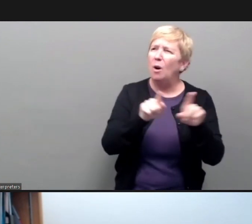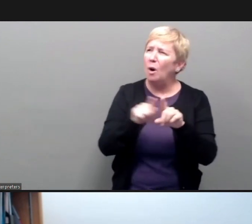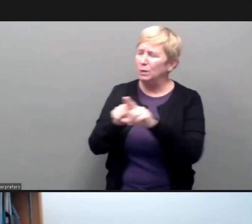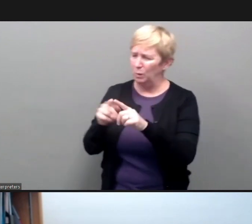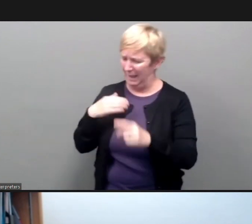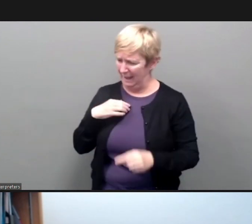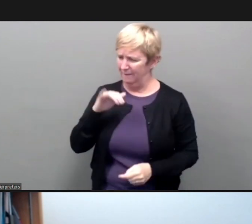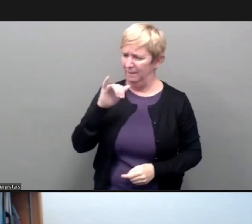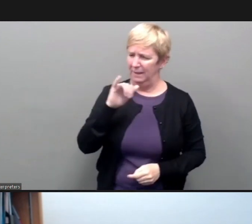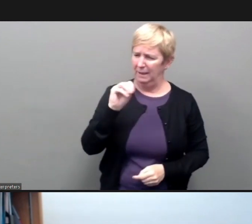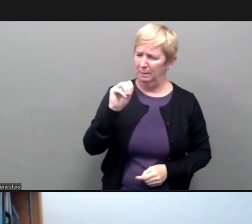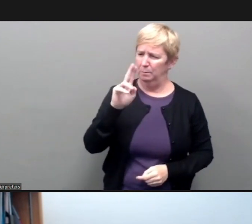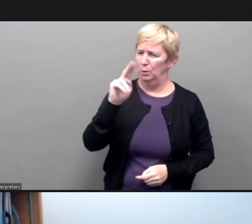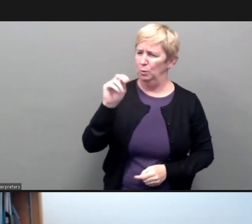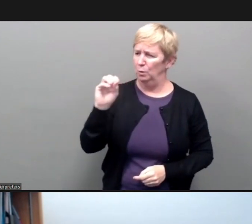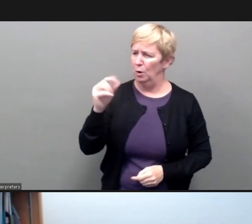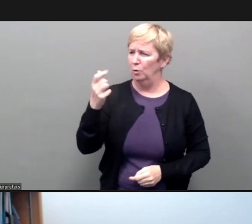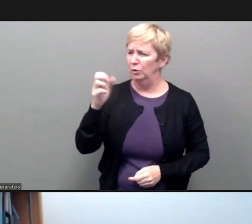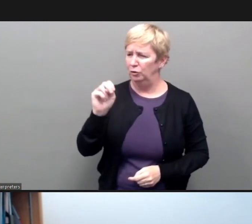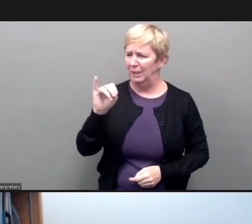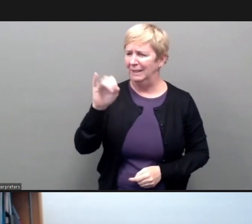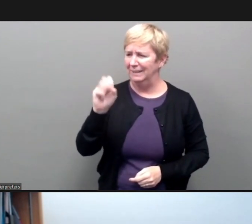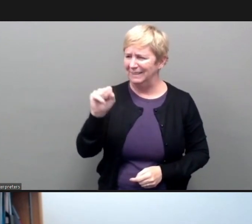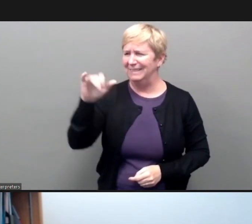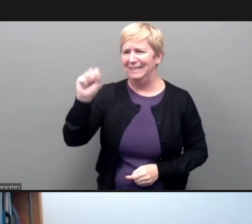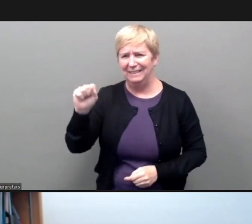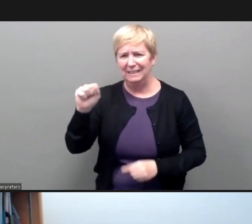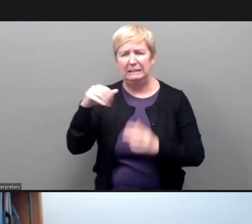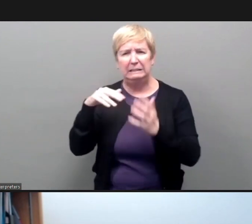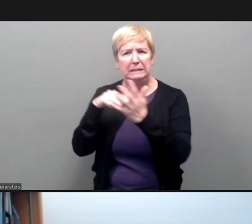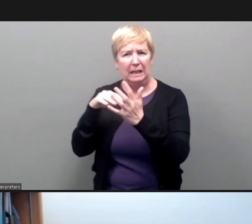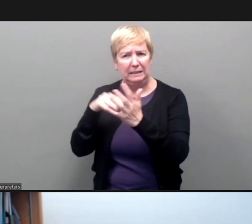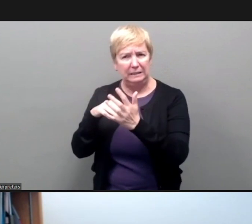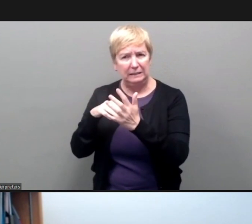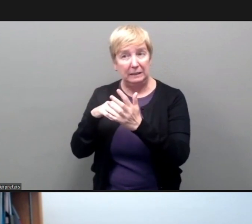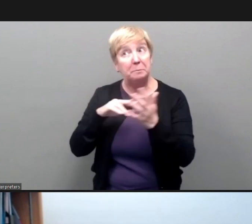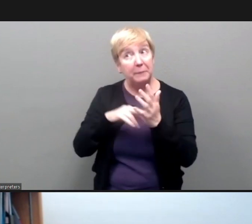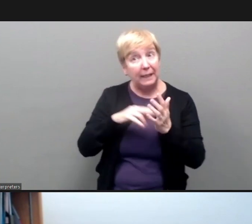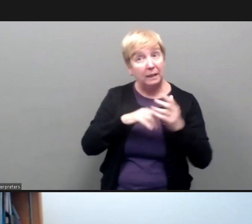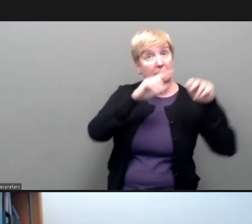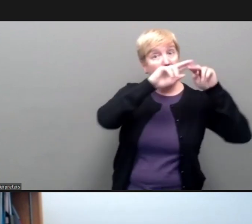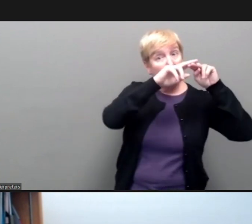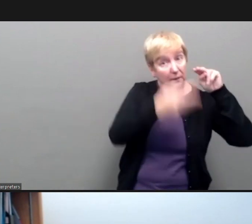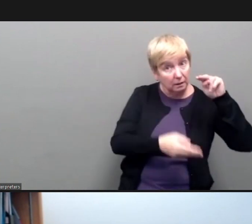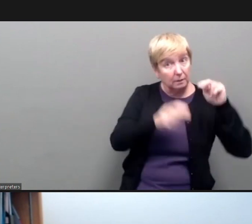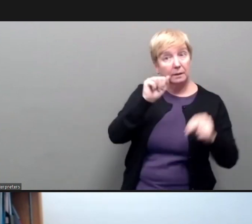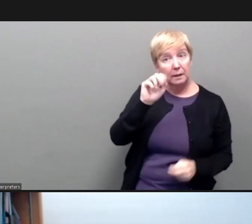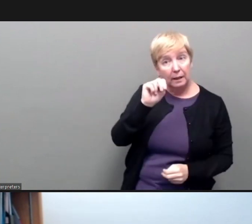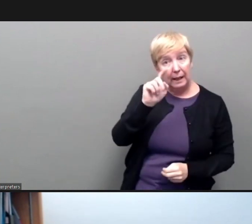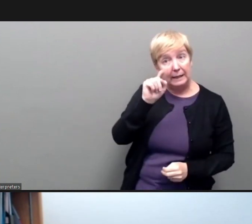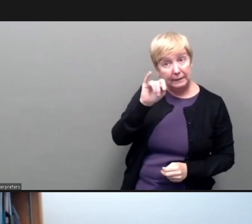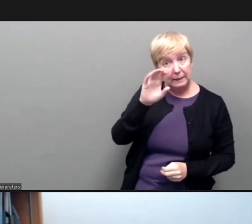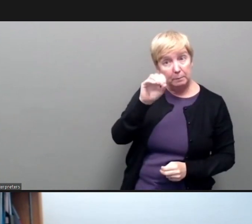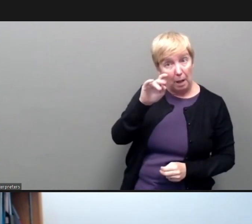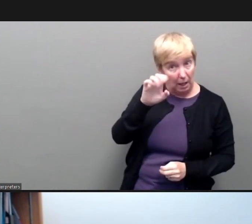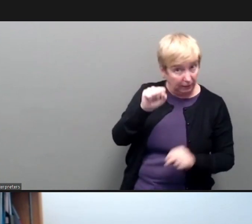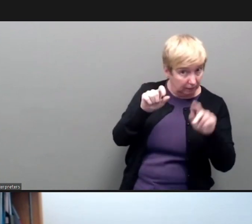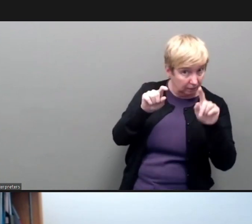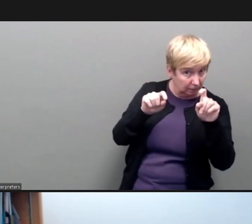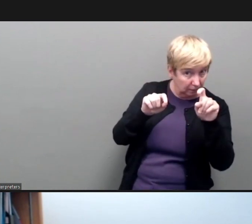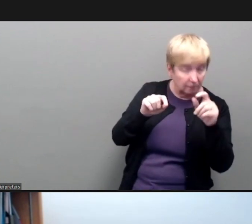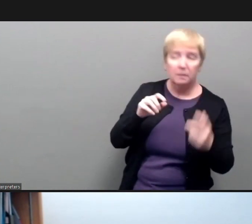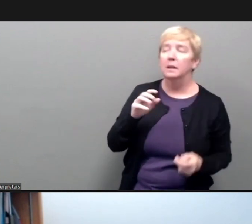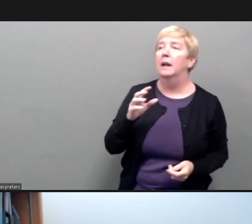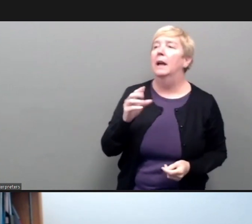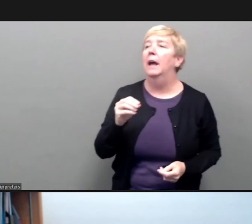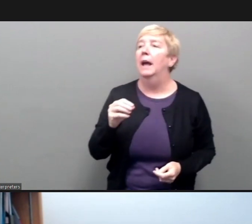immunogenicity studies. Are we also seeing like decline? Do we know that there's a decline in antibodies as well? And how much